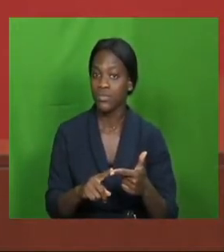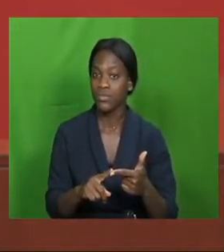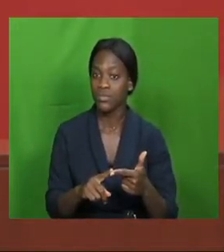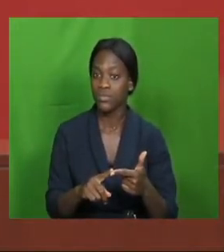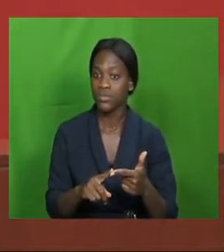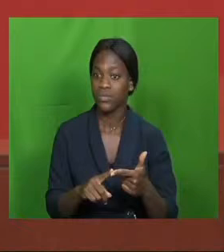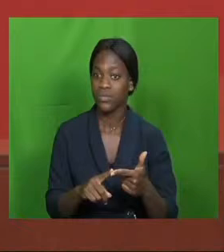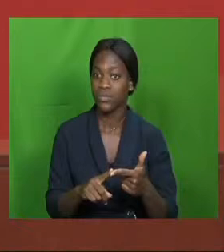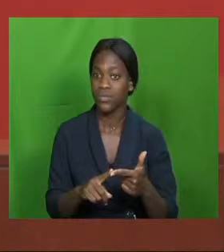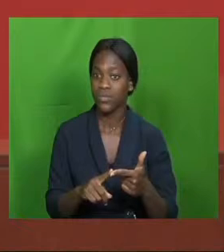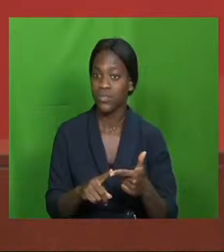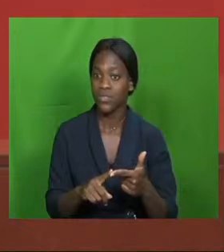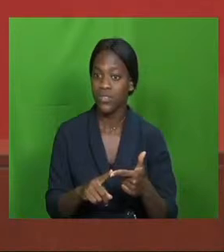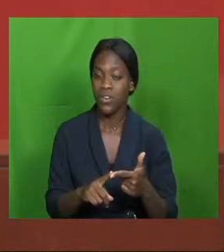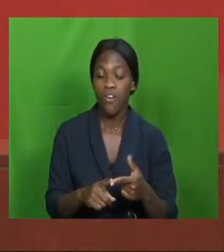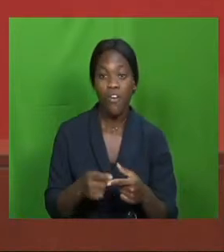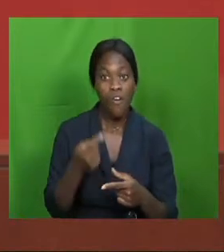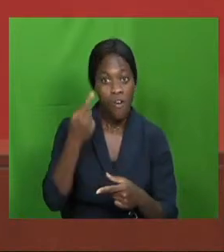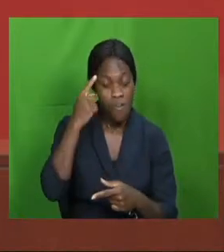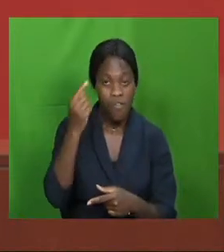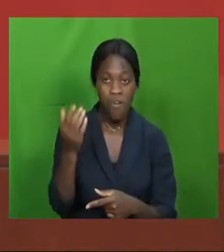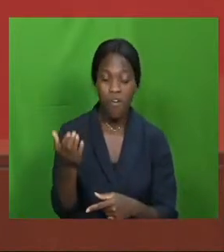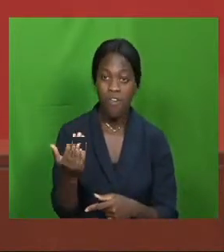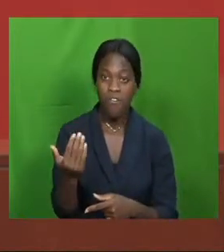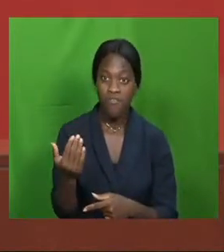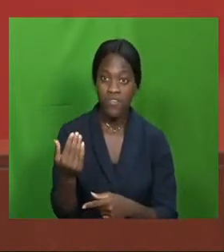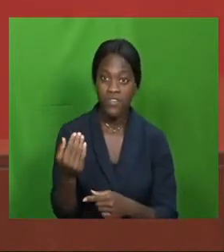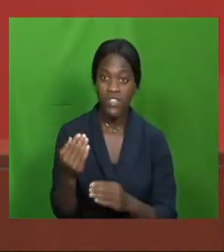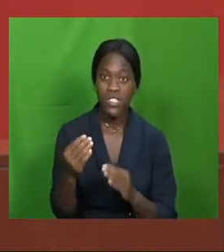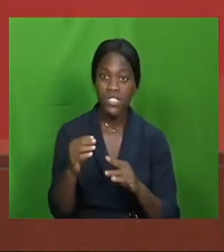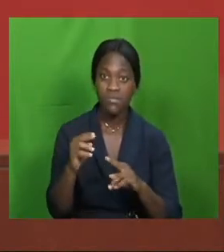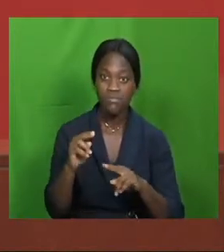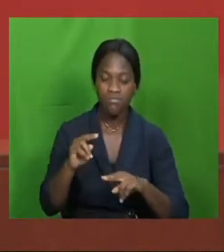from 15 sittings in the meeting;